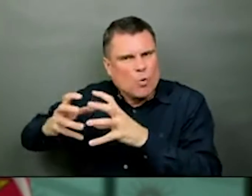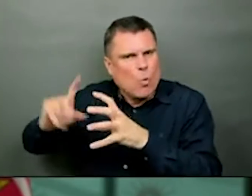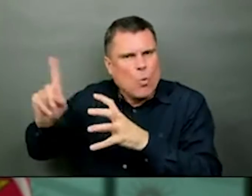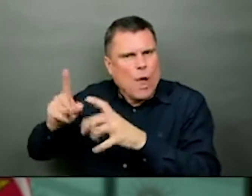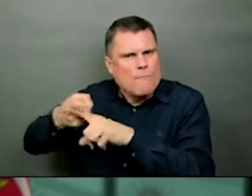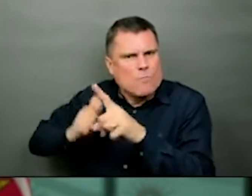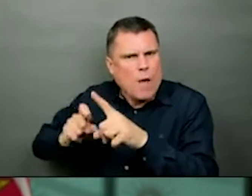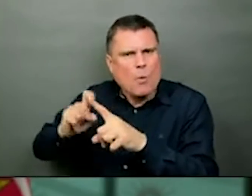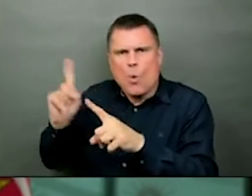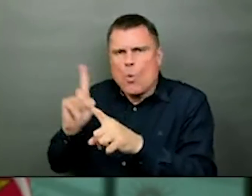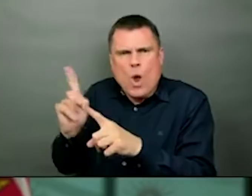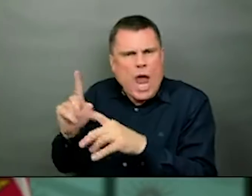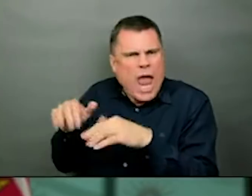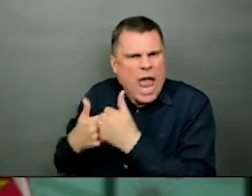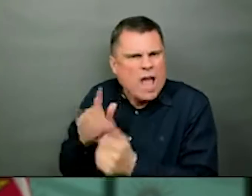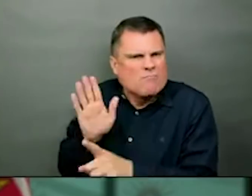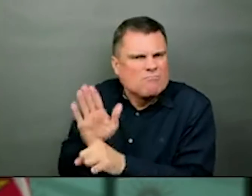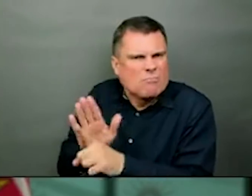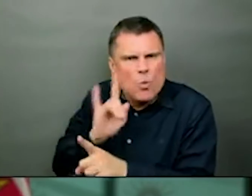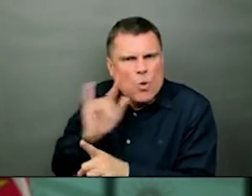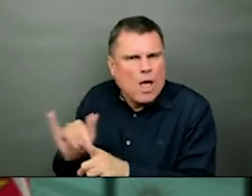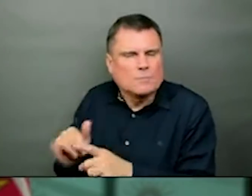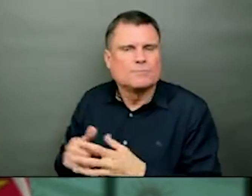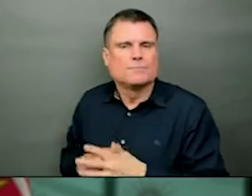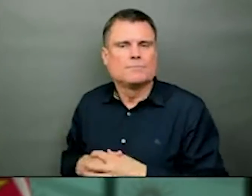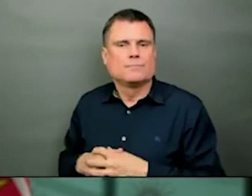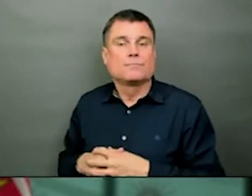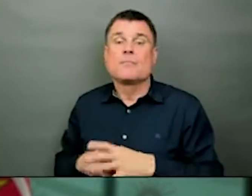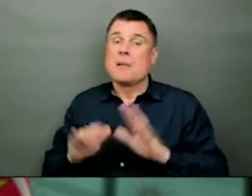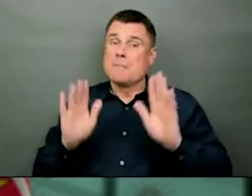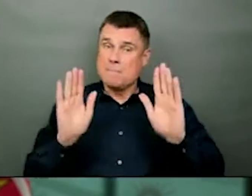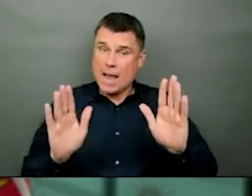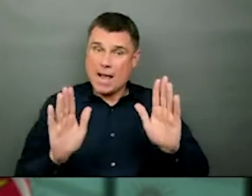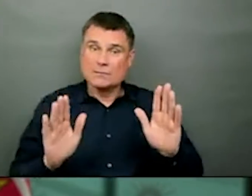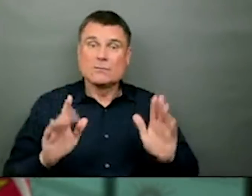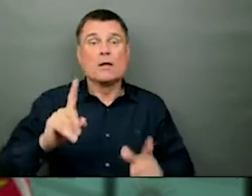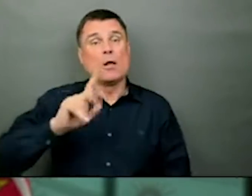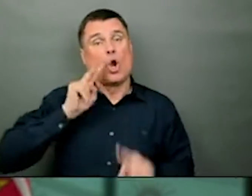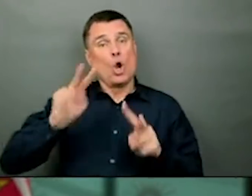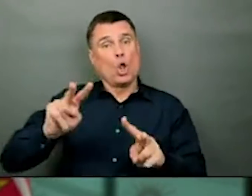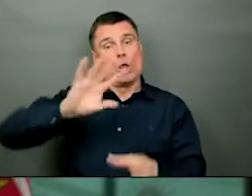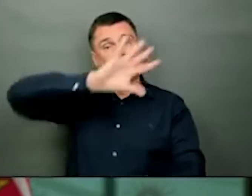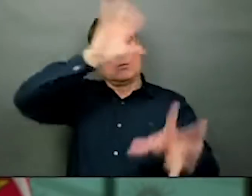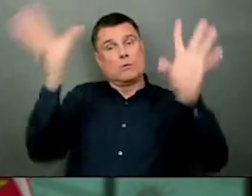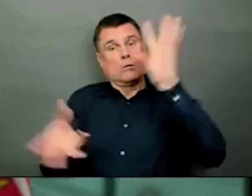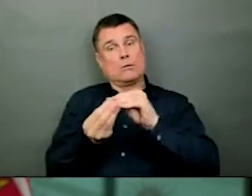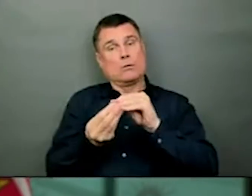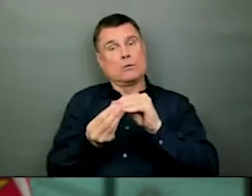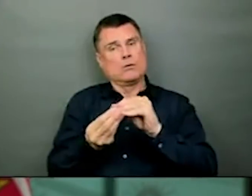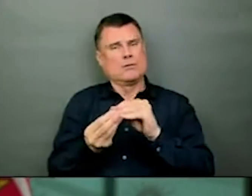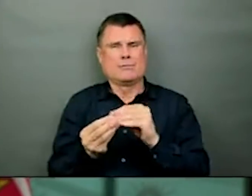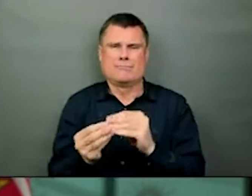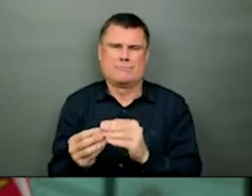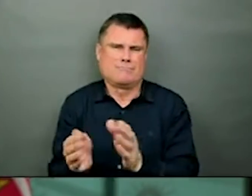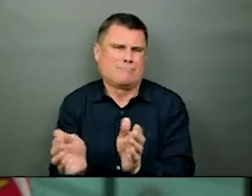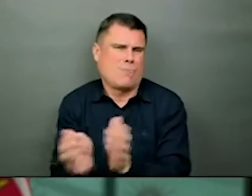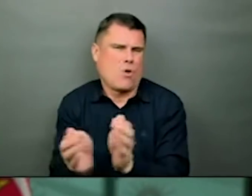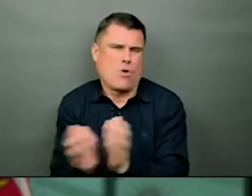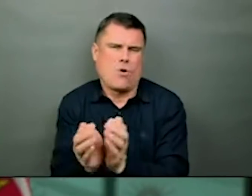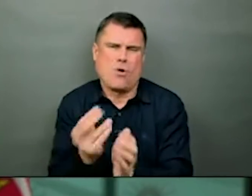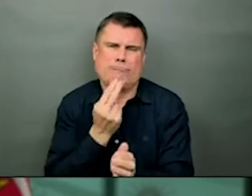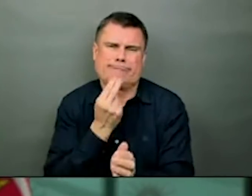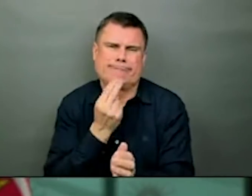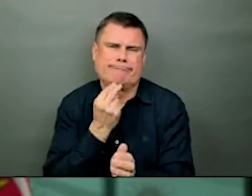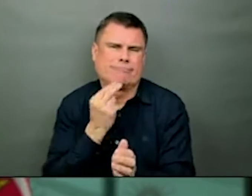actually compared to transmission from elsewhere, we actually have very small numbers of these new variants at this time. And that is